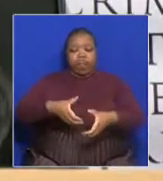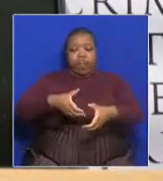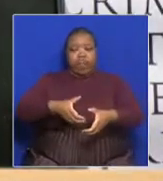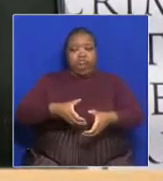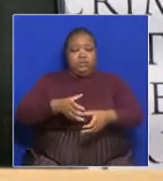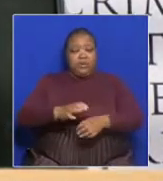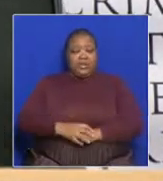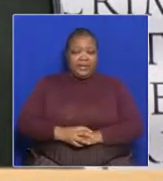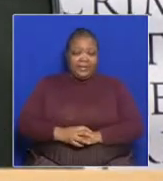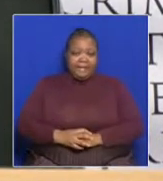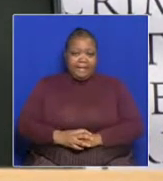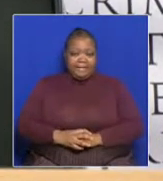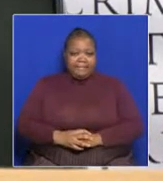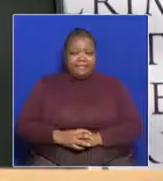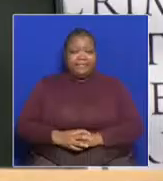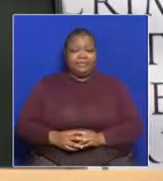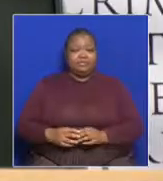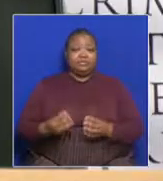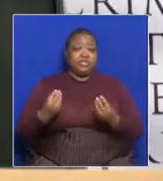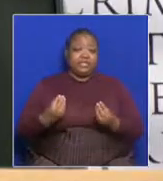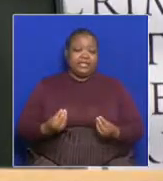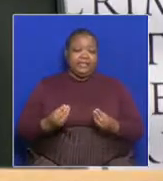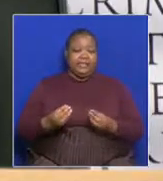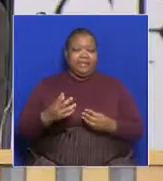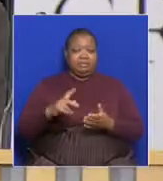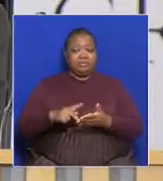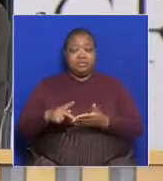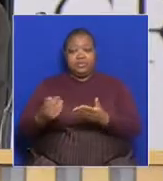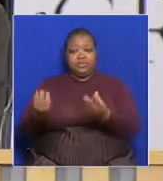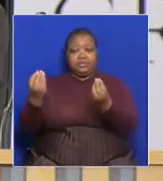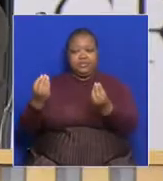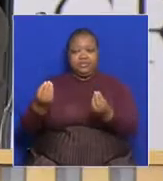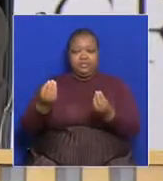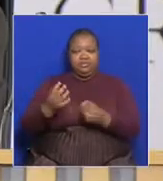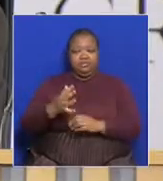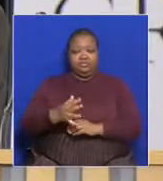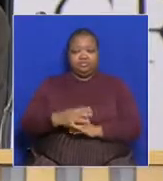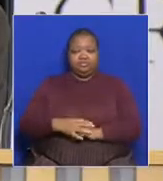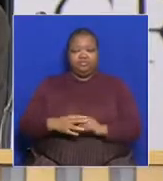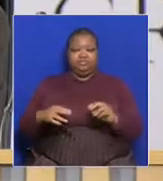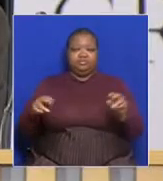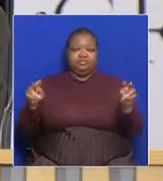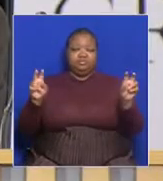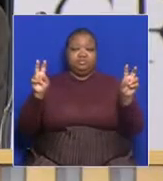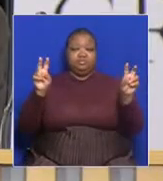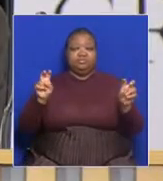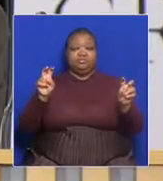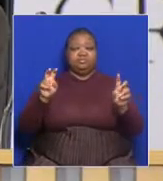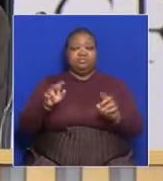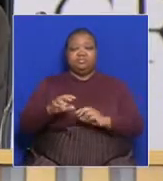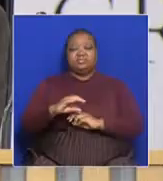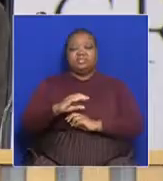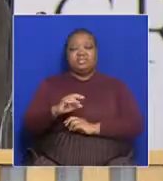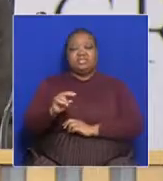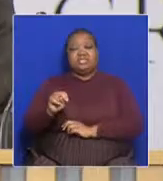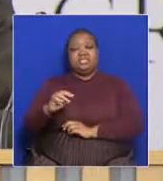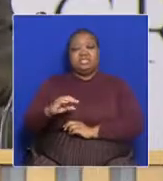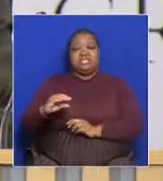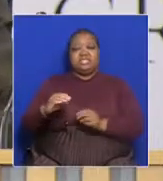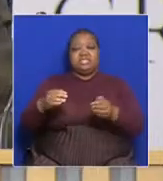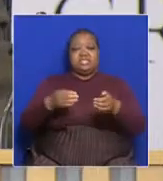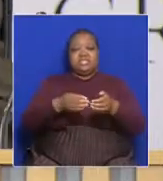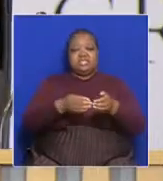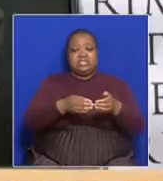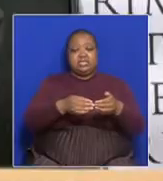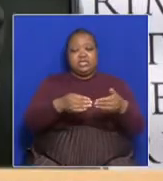it's- number and I'll find it. Yes, okay. When we had that heading, events at the CHC container depot, No, tell me you are at